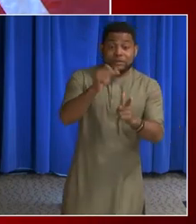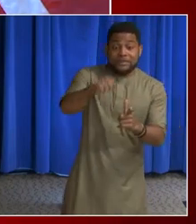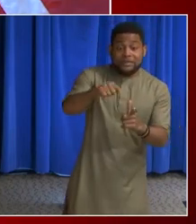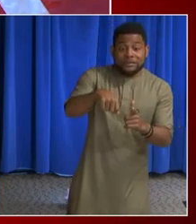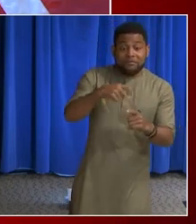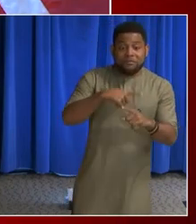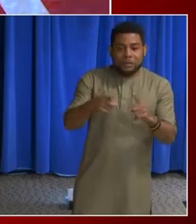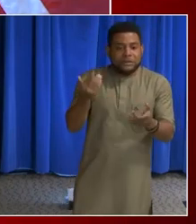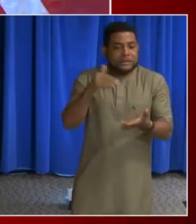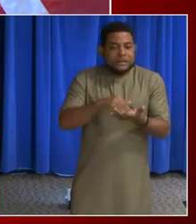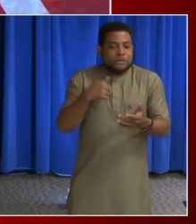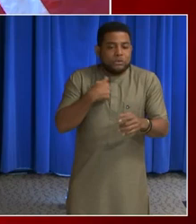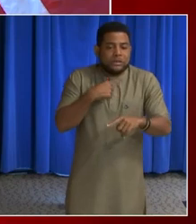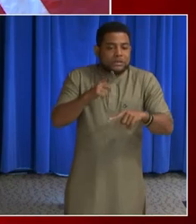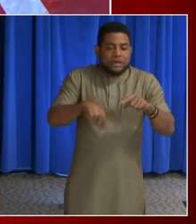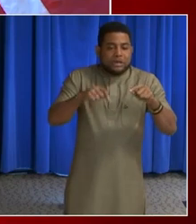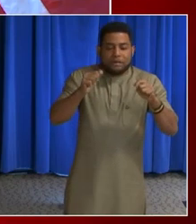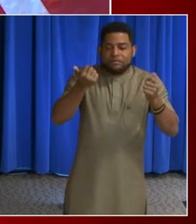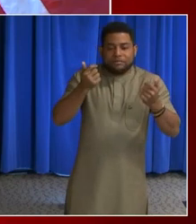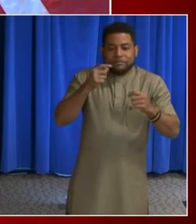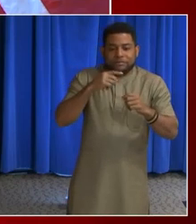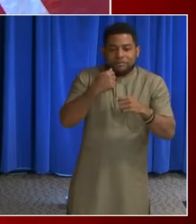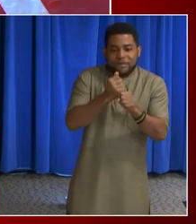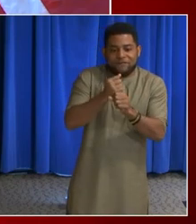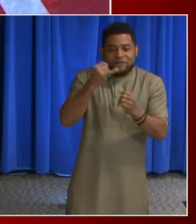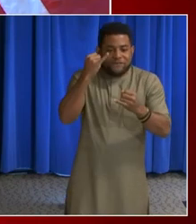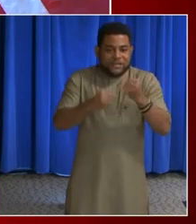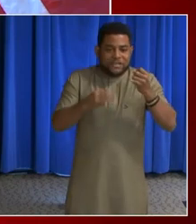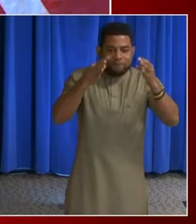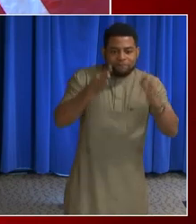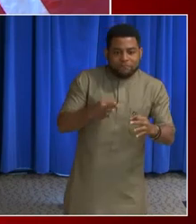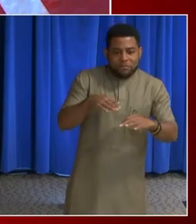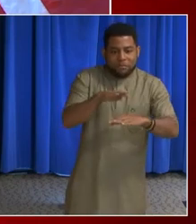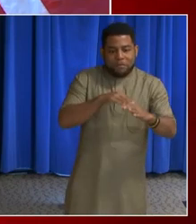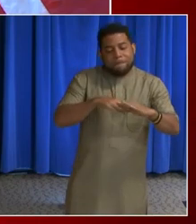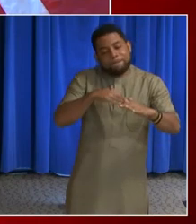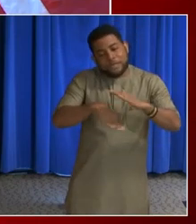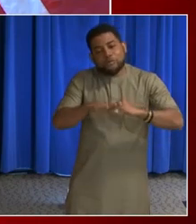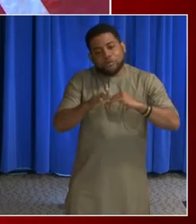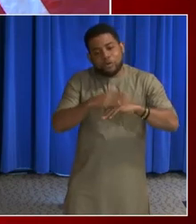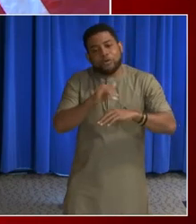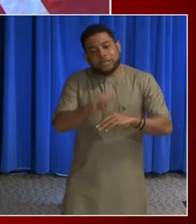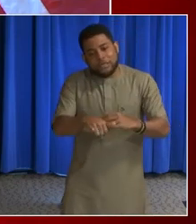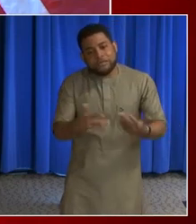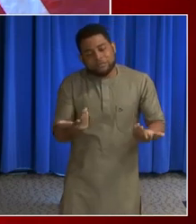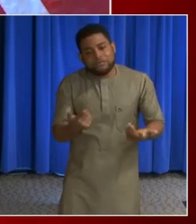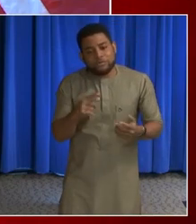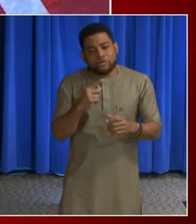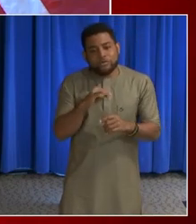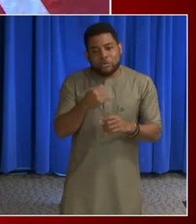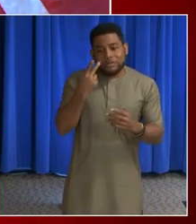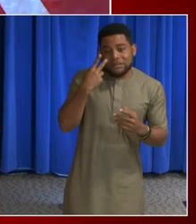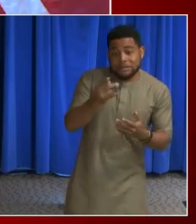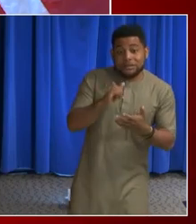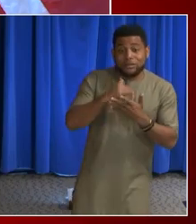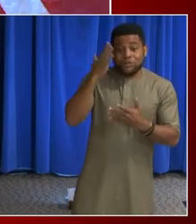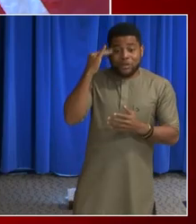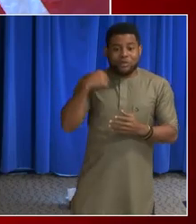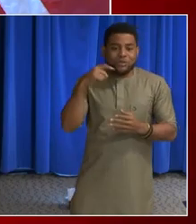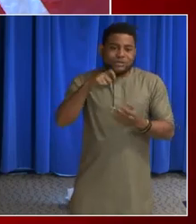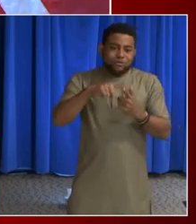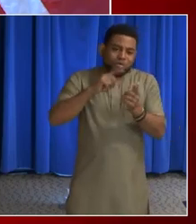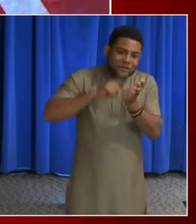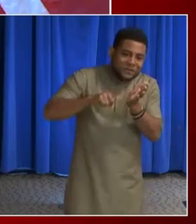again, we're not able to make a final determination based upon what we saw, which is why the investigation has to continue at this